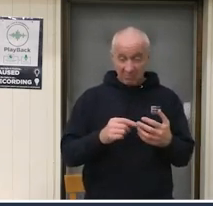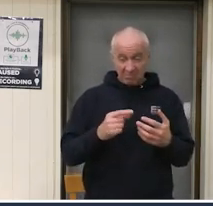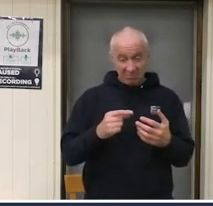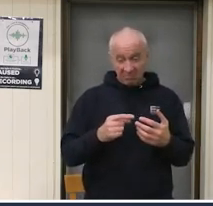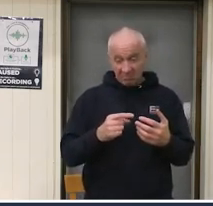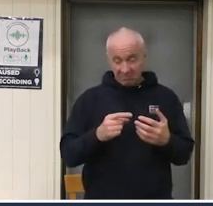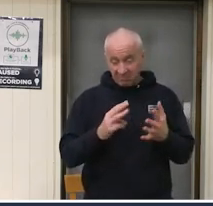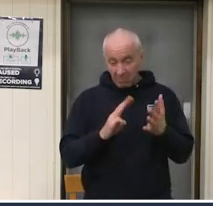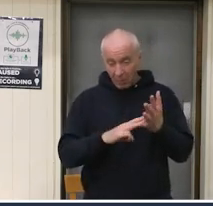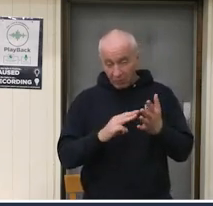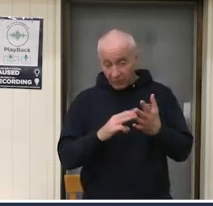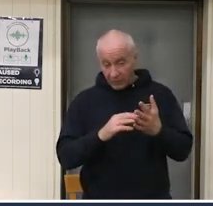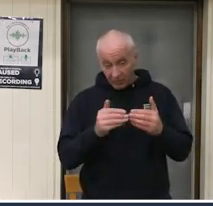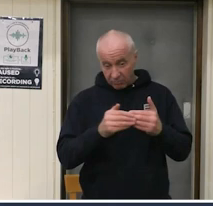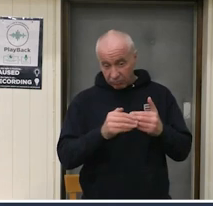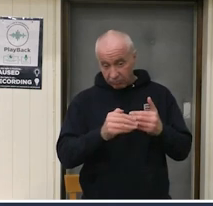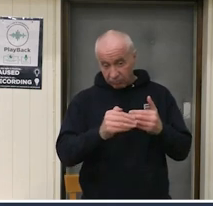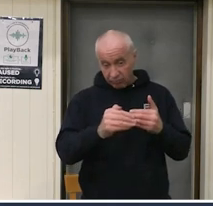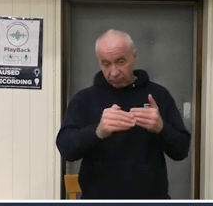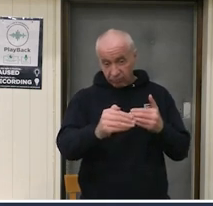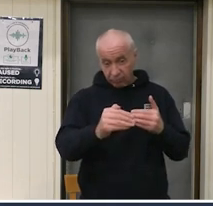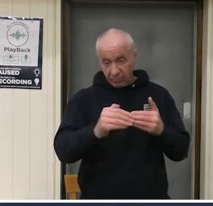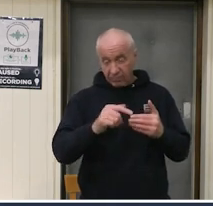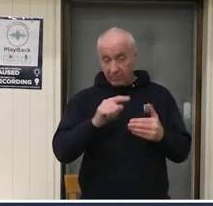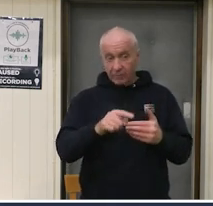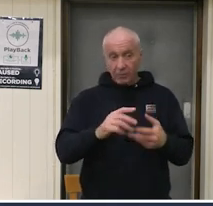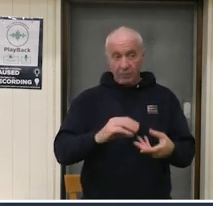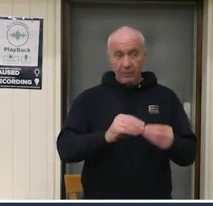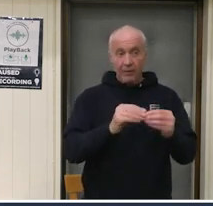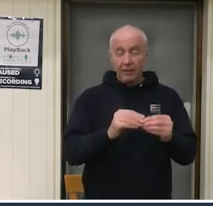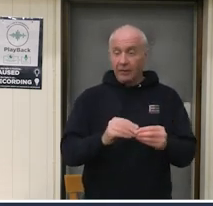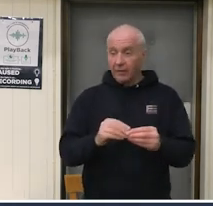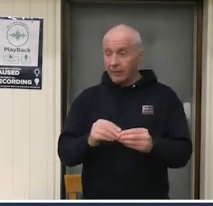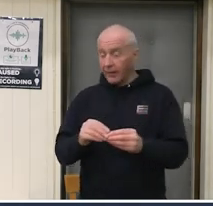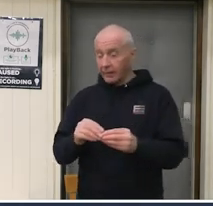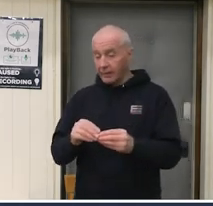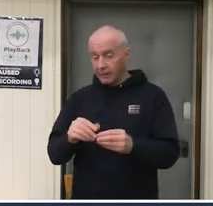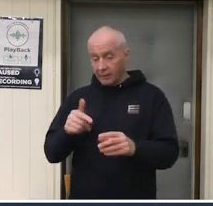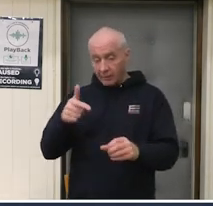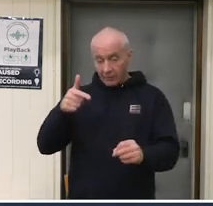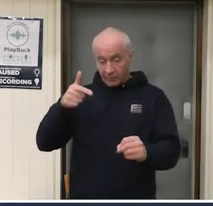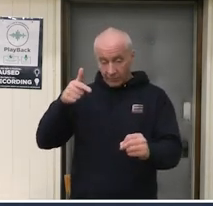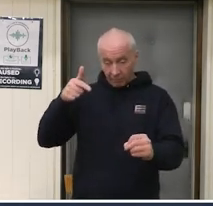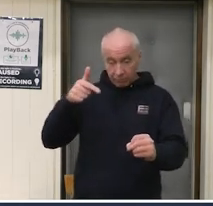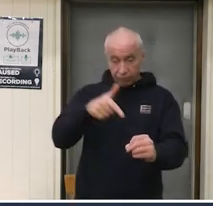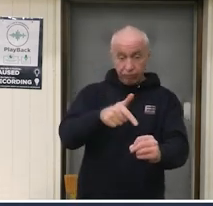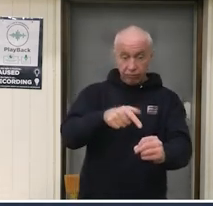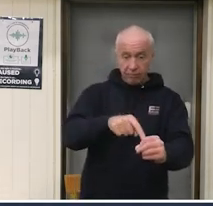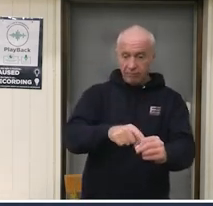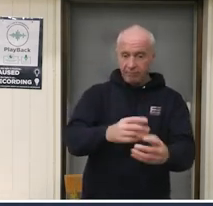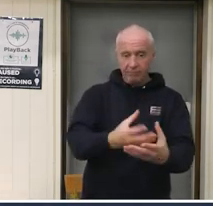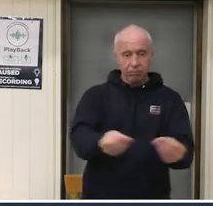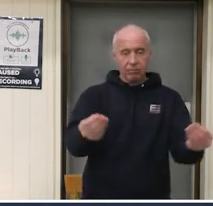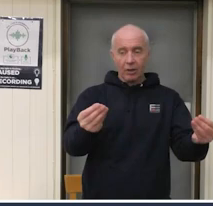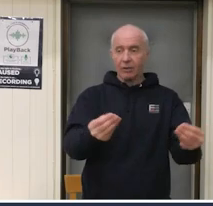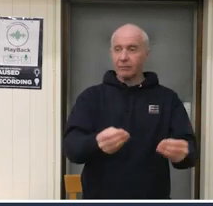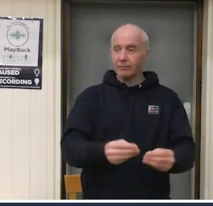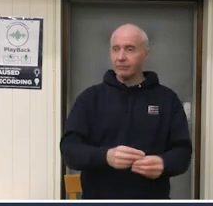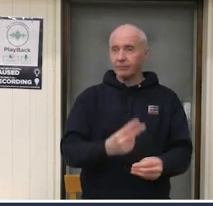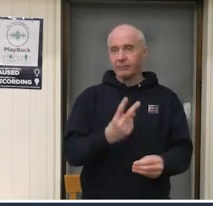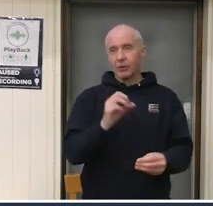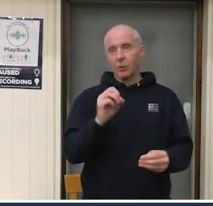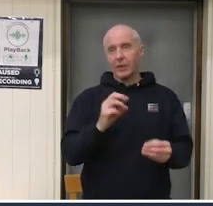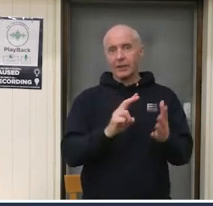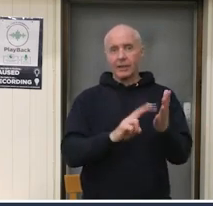we vaporise them in 20 nanoseconds. So I think you have to be, as a target manufacturer, you have to be super chill with that,